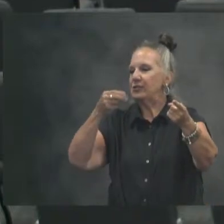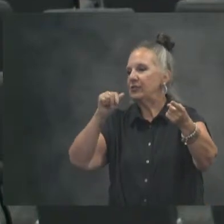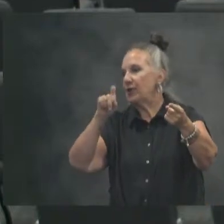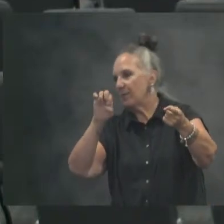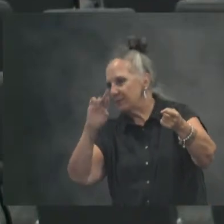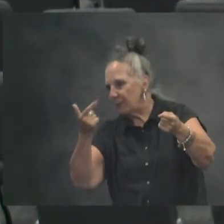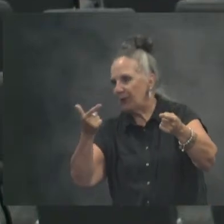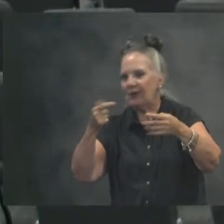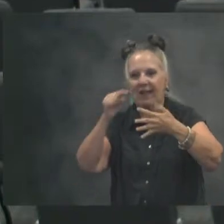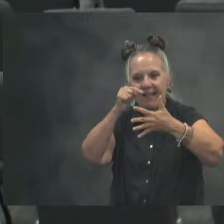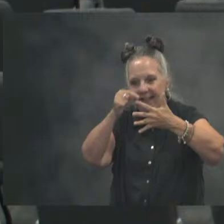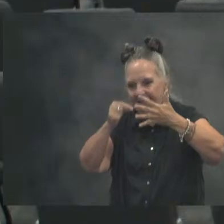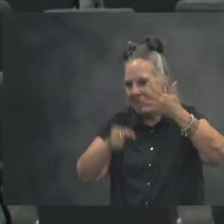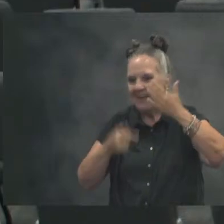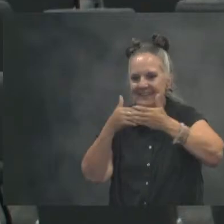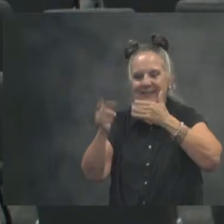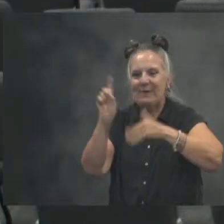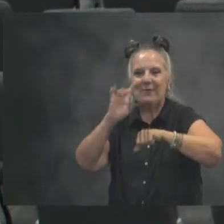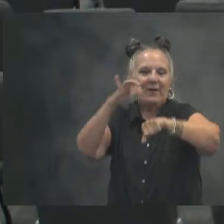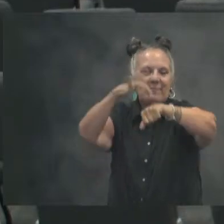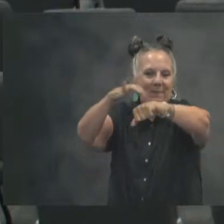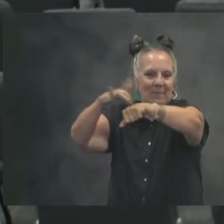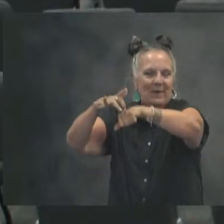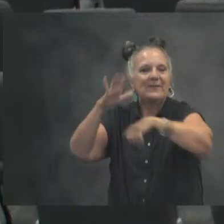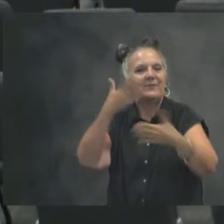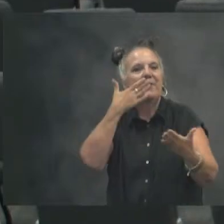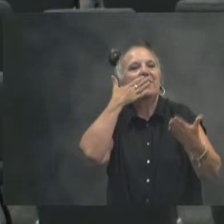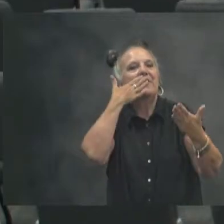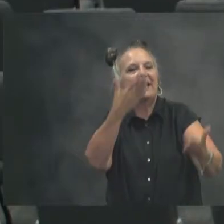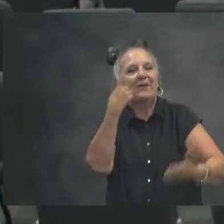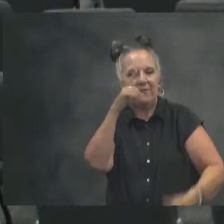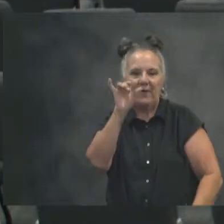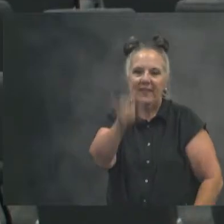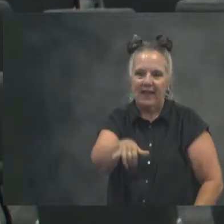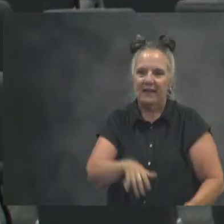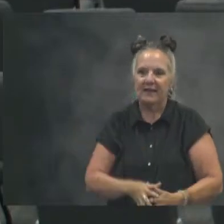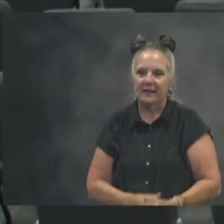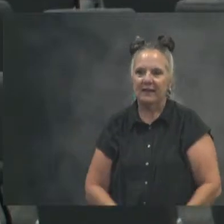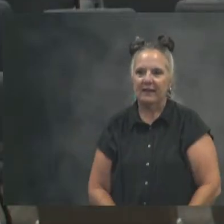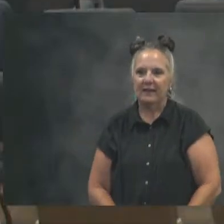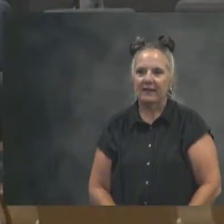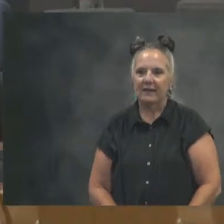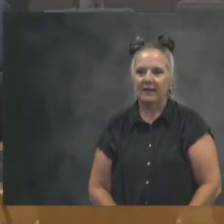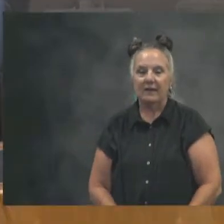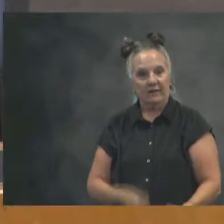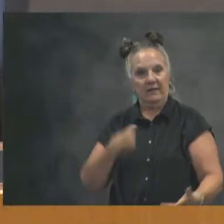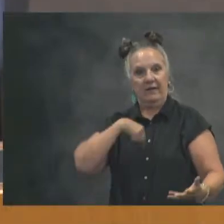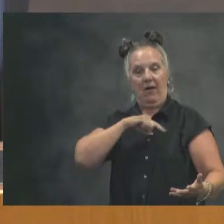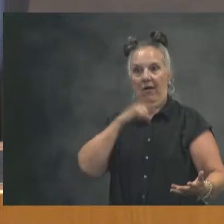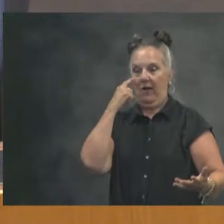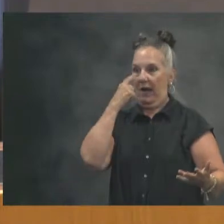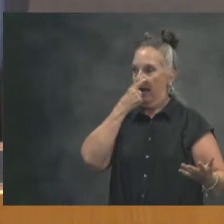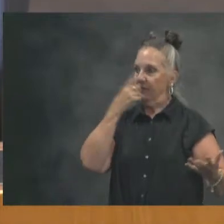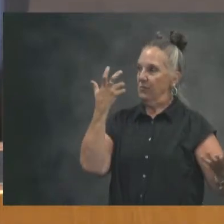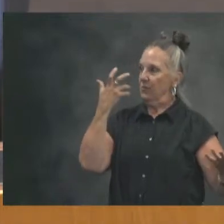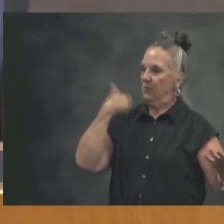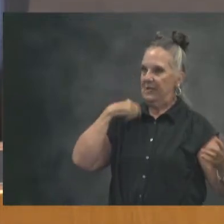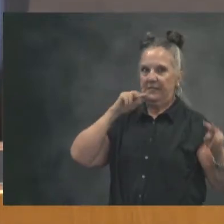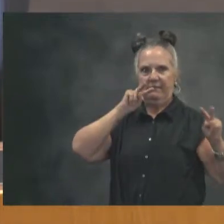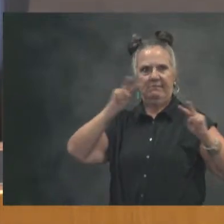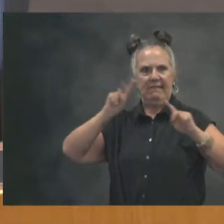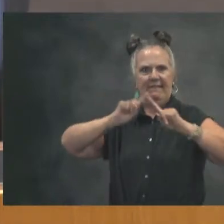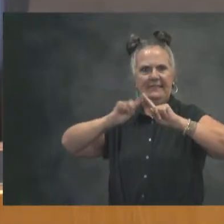They were all great visits. Everywhere we go. But thank you for that, because that opens our eyes. We get to see a lot of what's going on in the